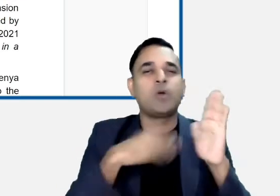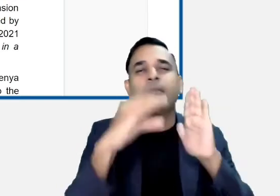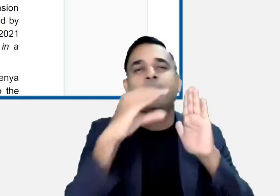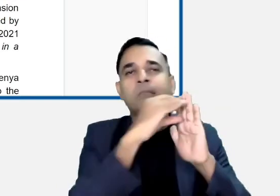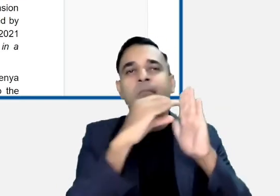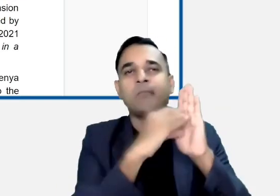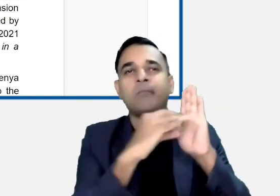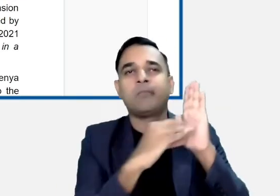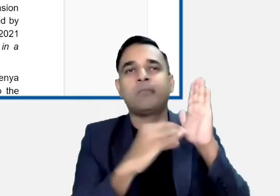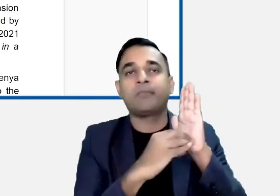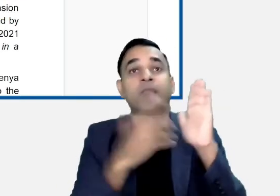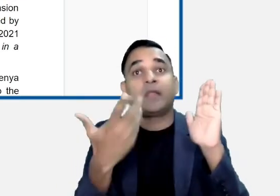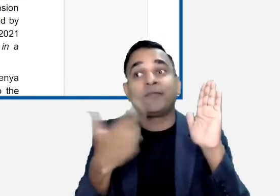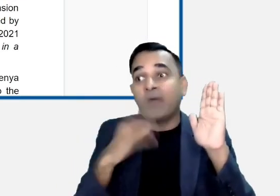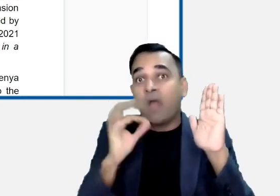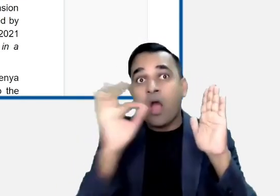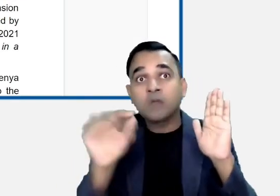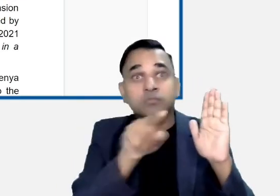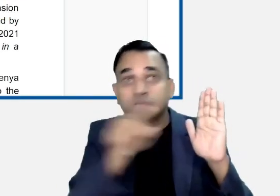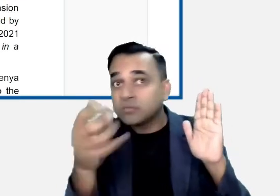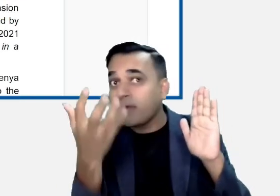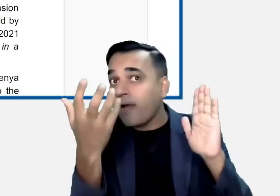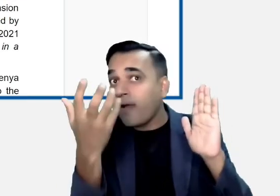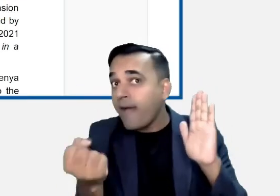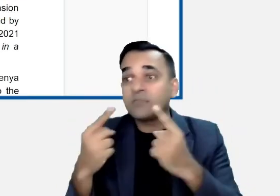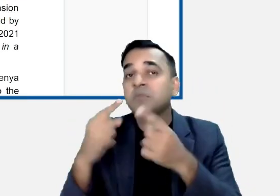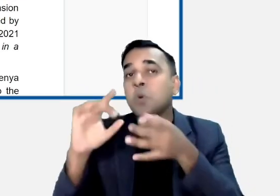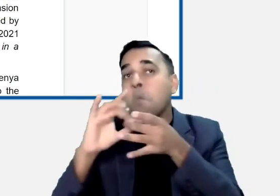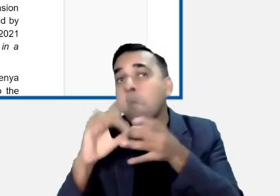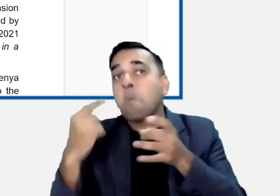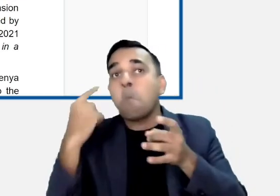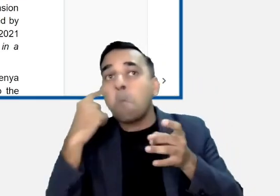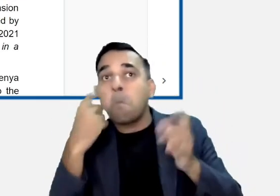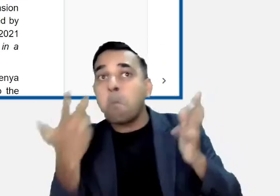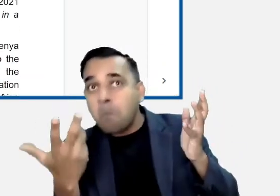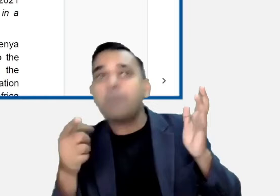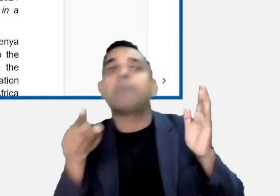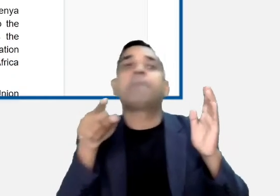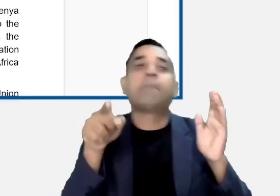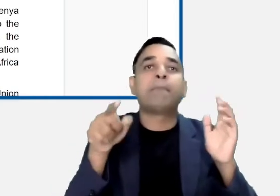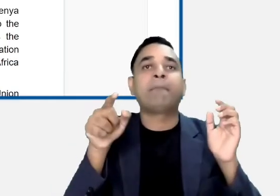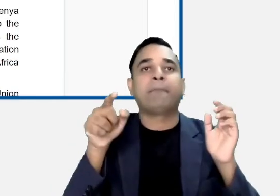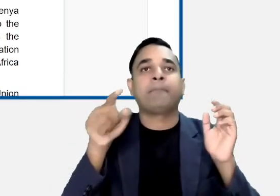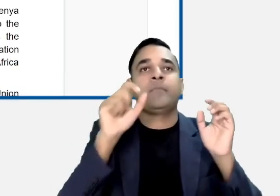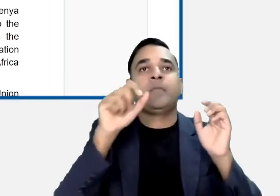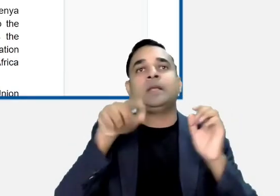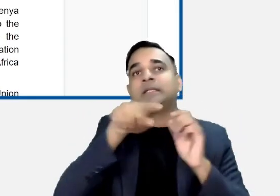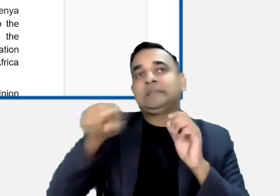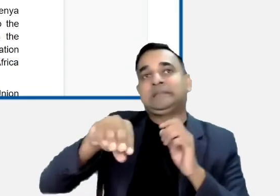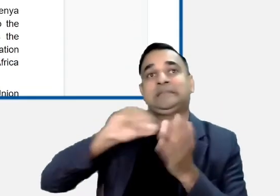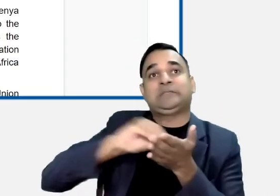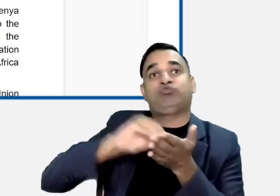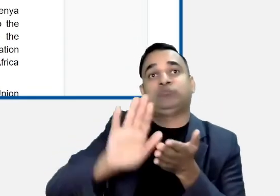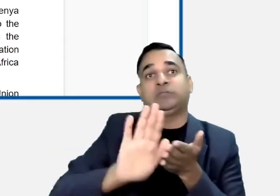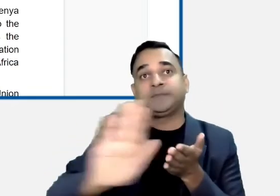The declaration of the 7th high-level meeting on disaster risk reduction, Nairobi, Kenya, 19th November 2021. Please, may I have